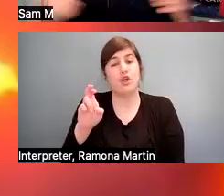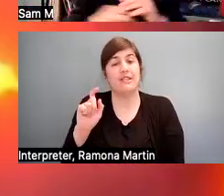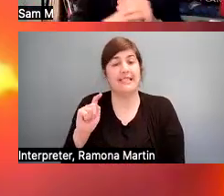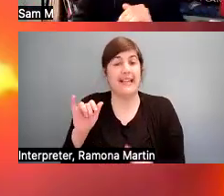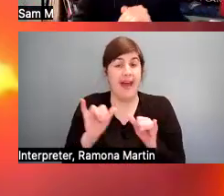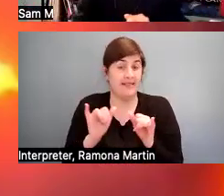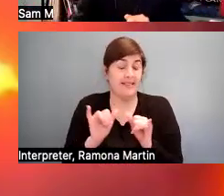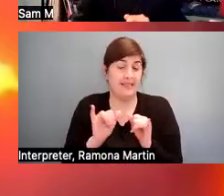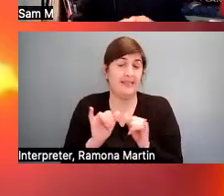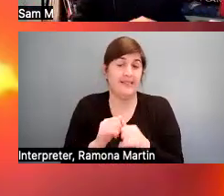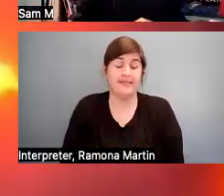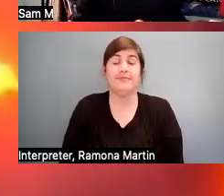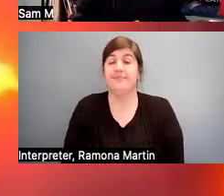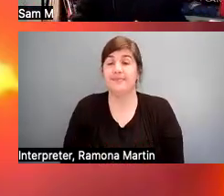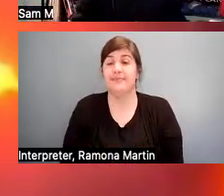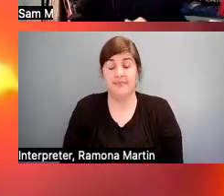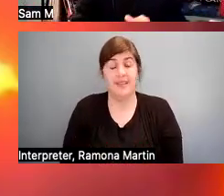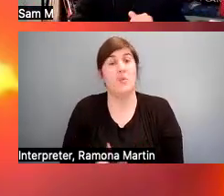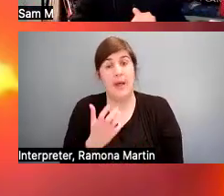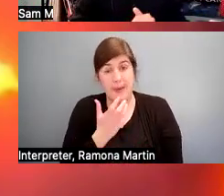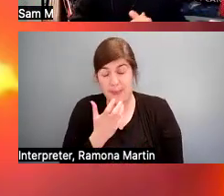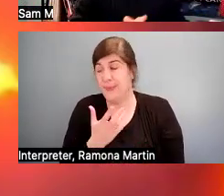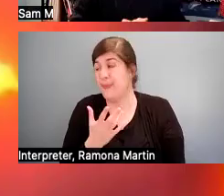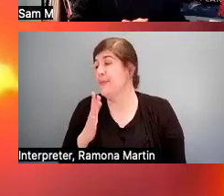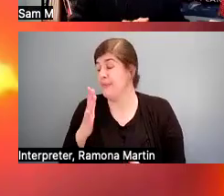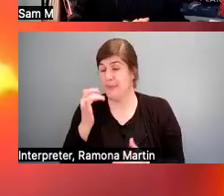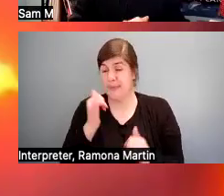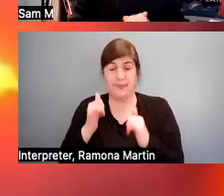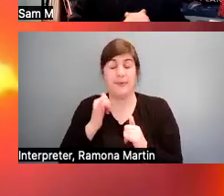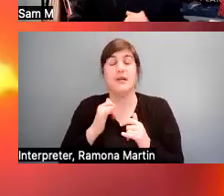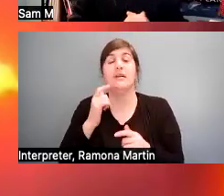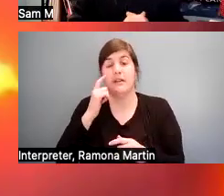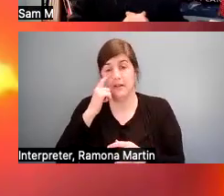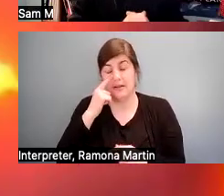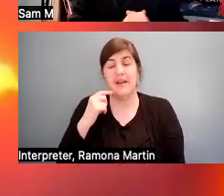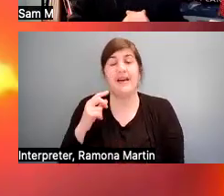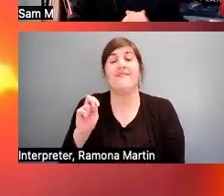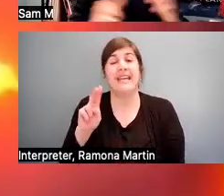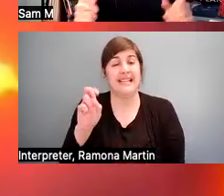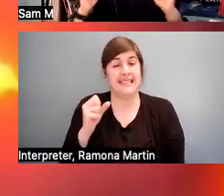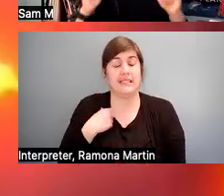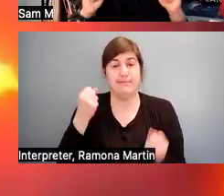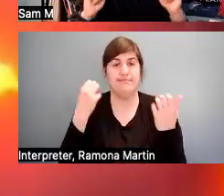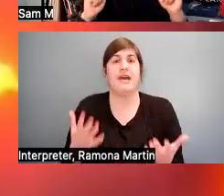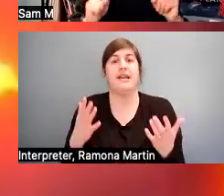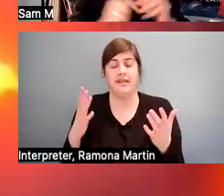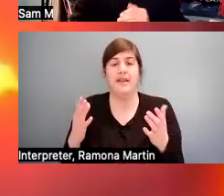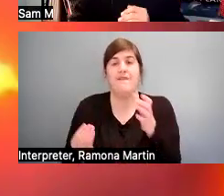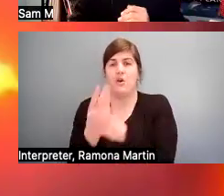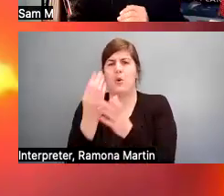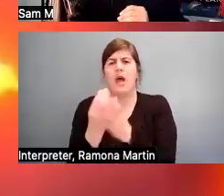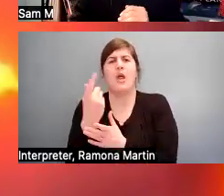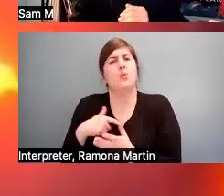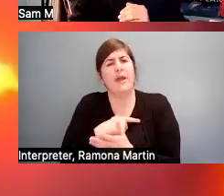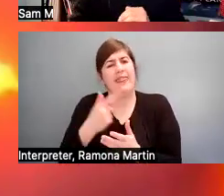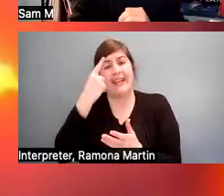France. Wow, huge. Yeah, Cool. so Venus has lots of volcanoes. Like we say, we think it might still be